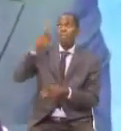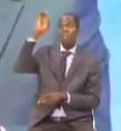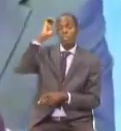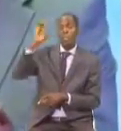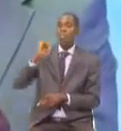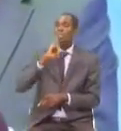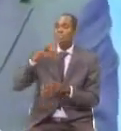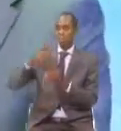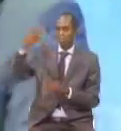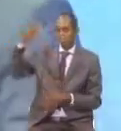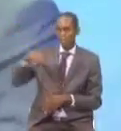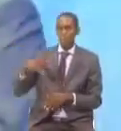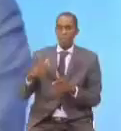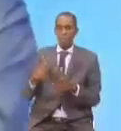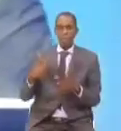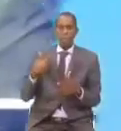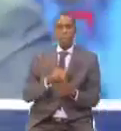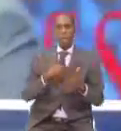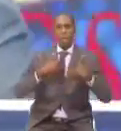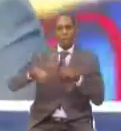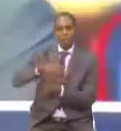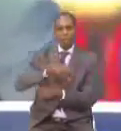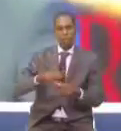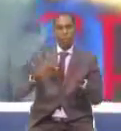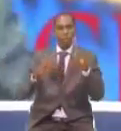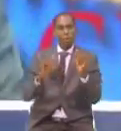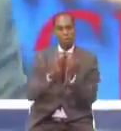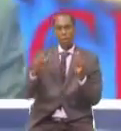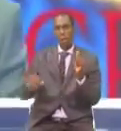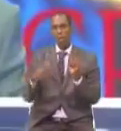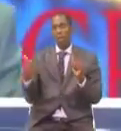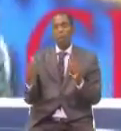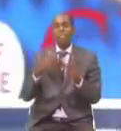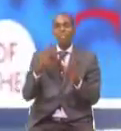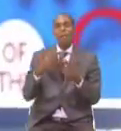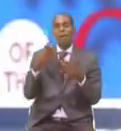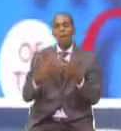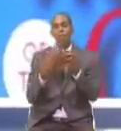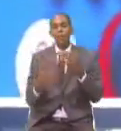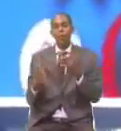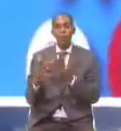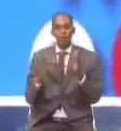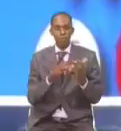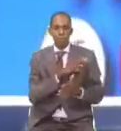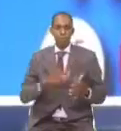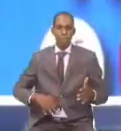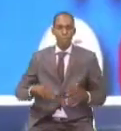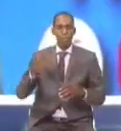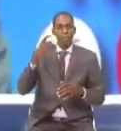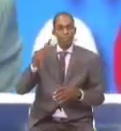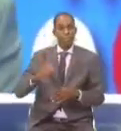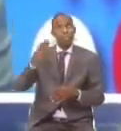have fellowship one with another, and the blood of Jesus Christ, his Son,